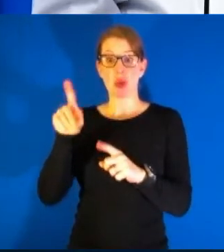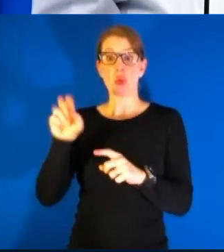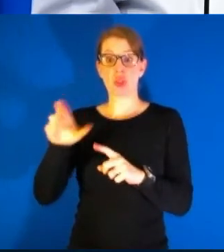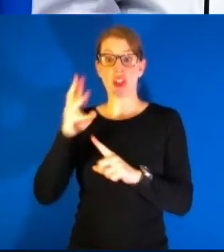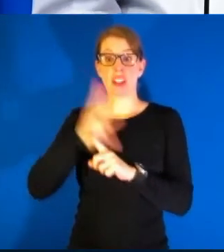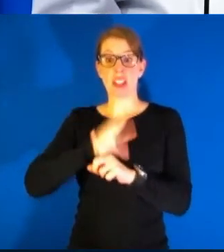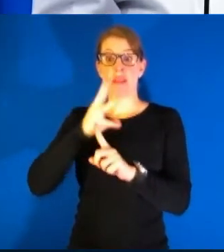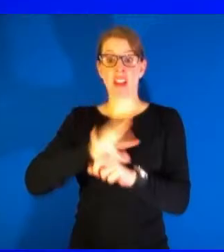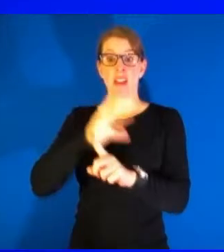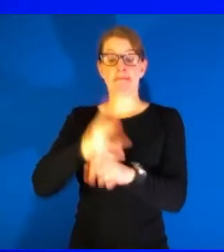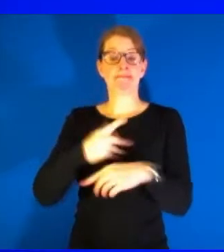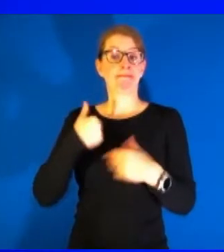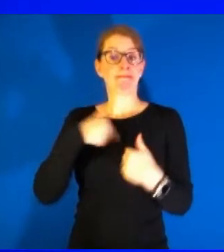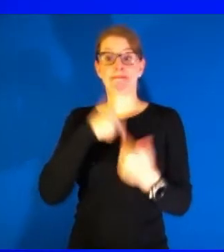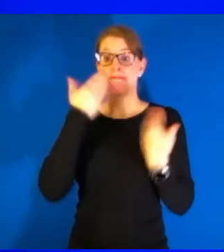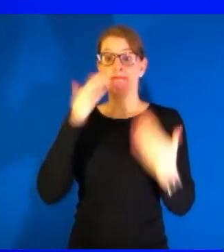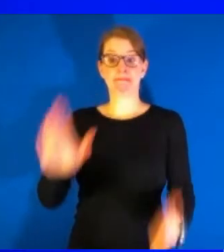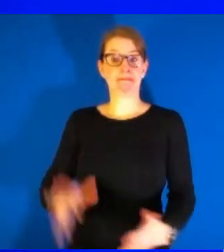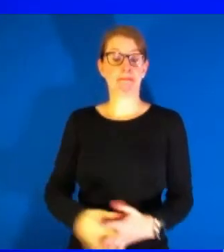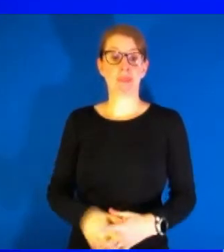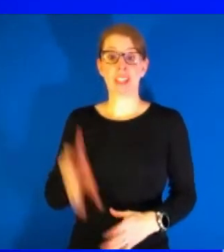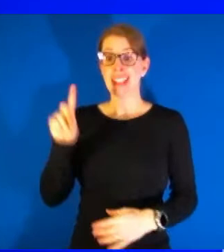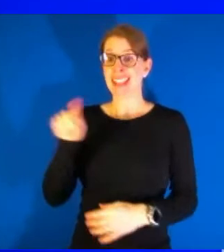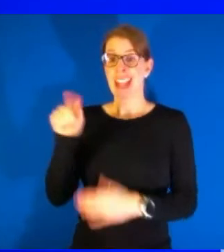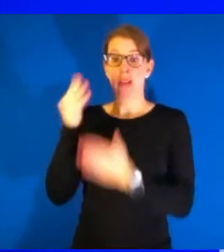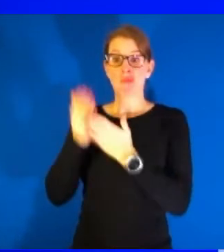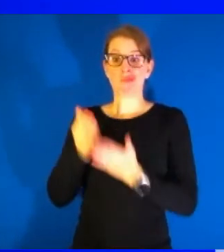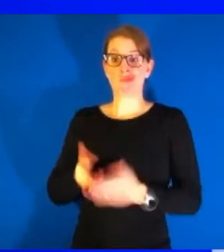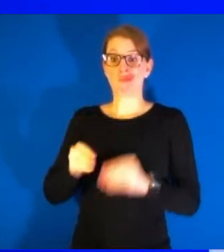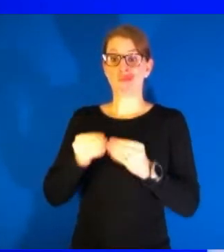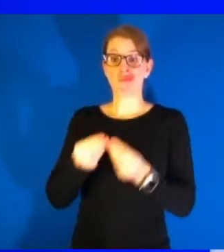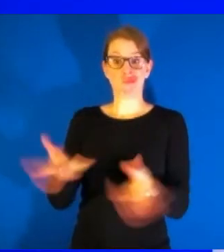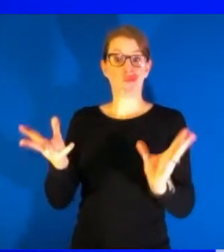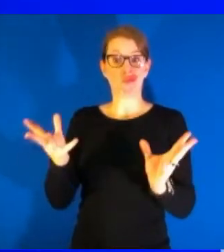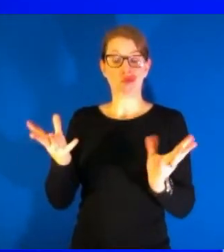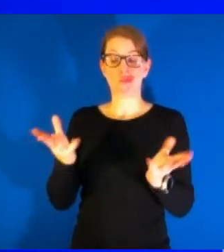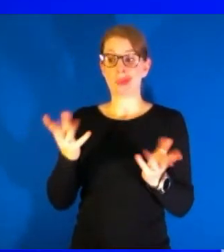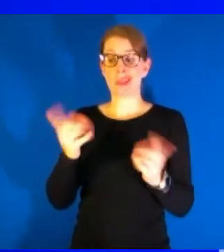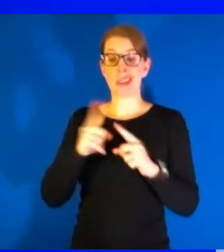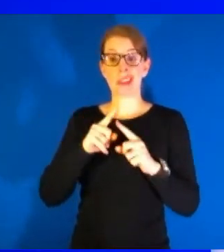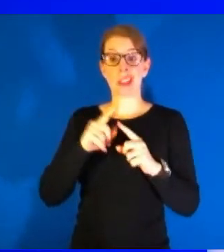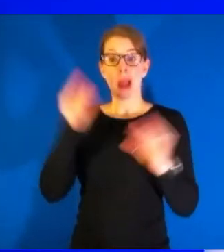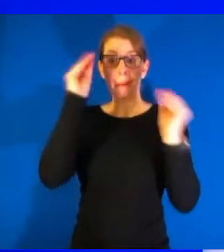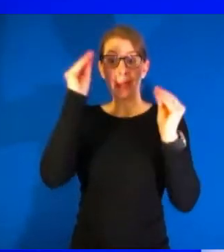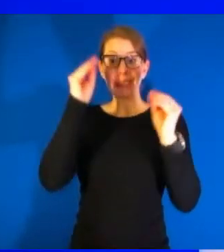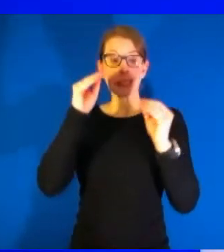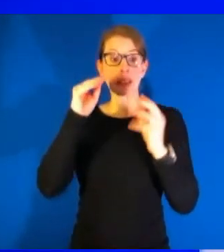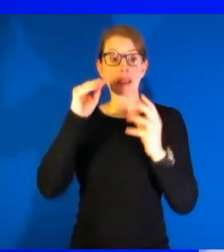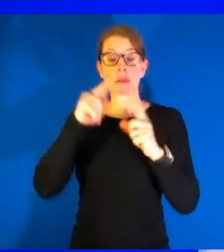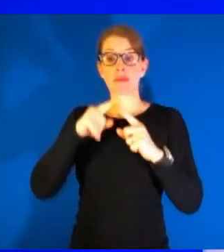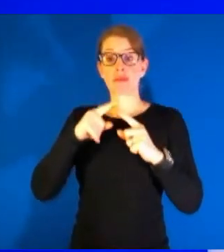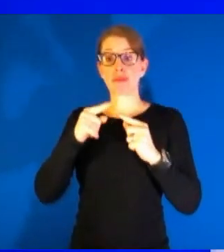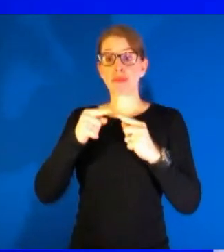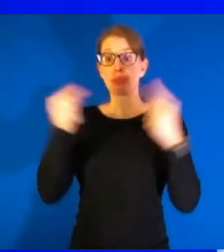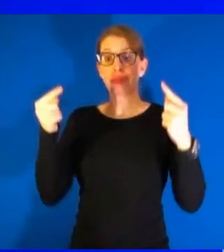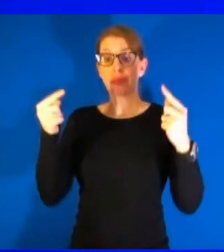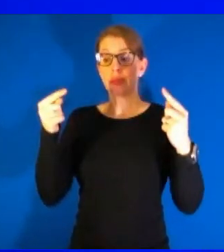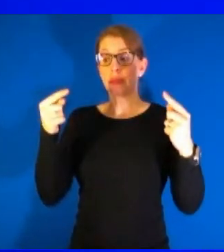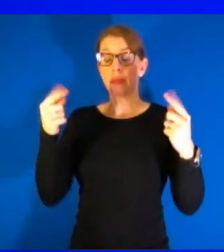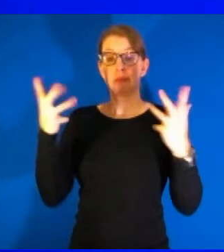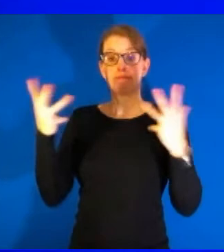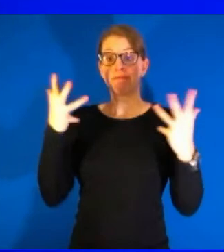Yeah, we don't know. The data is not out there. There are differing opinions. There are various opinions on that.